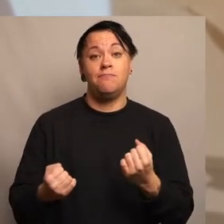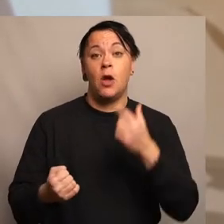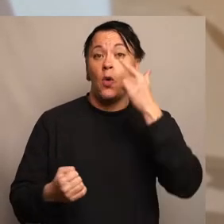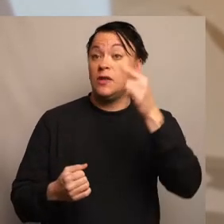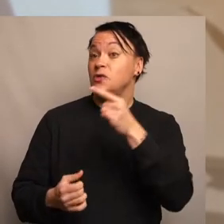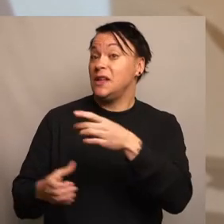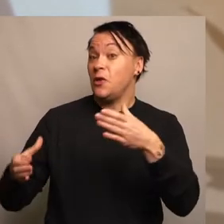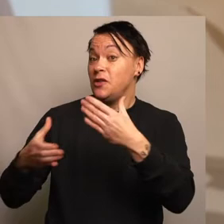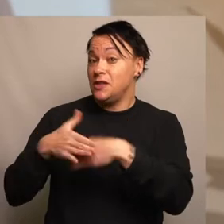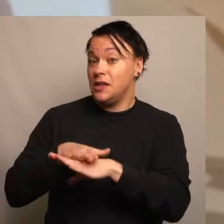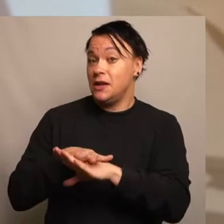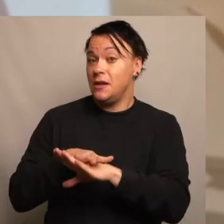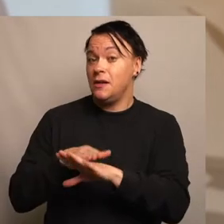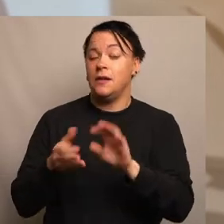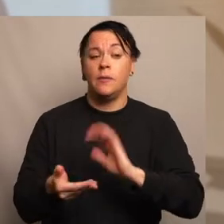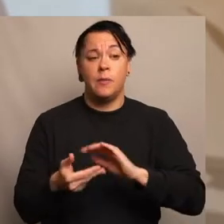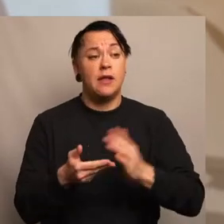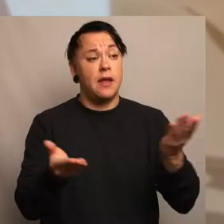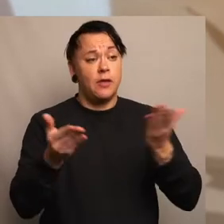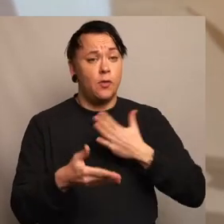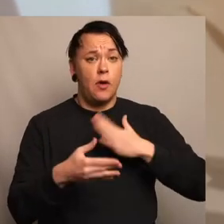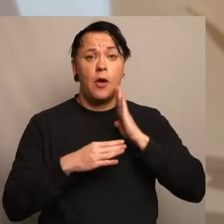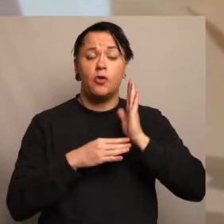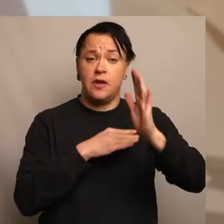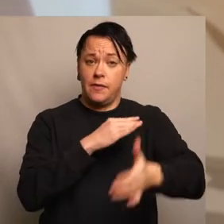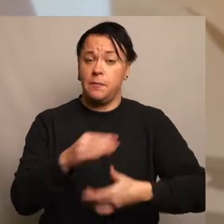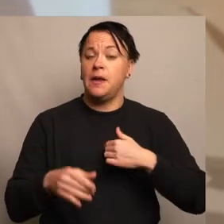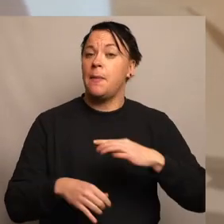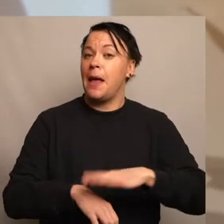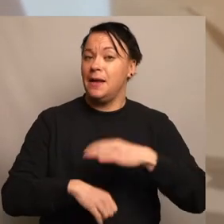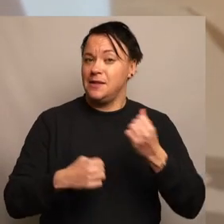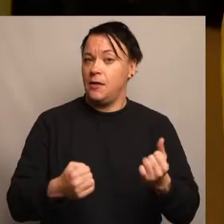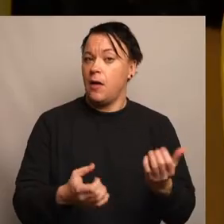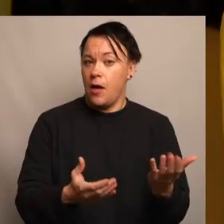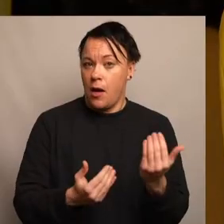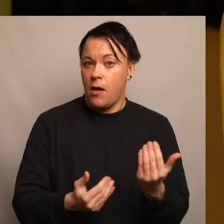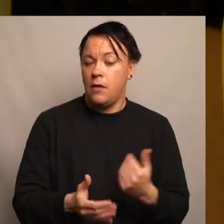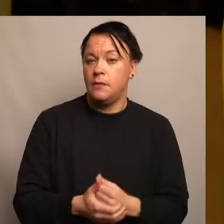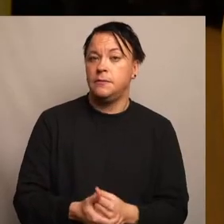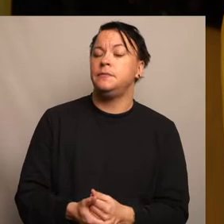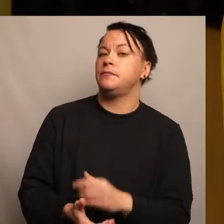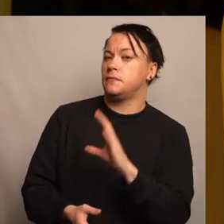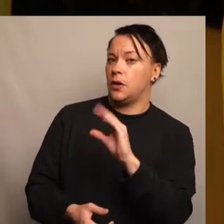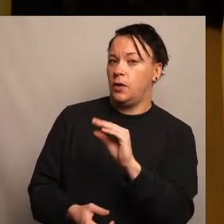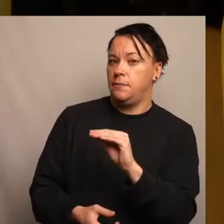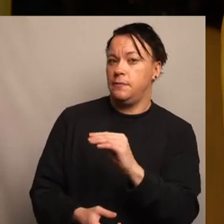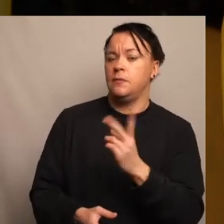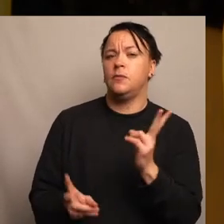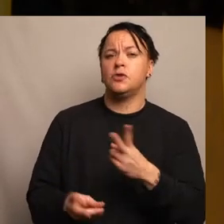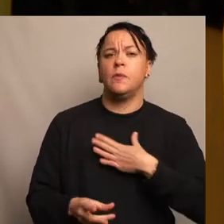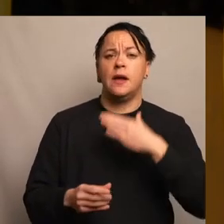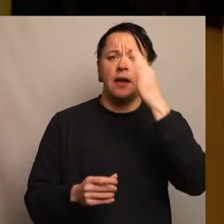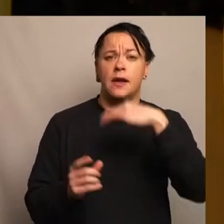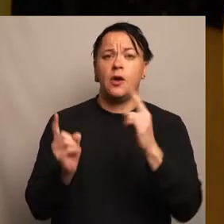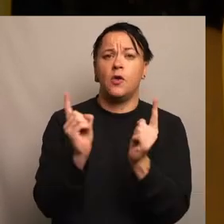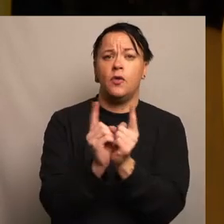I can take you here and do that, and da-da-da-da-da. And exactly. Yeah. If I continue a little bit, some personal experience that I